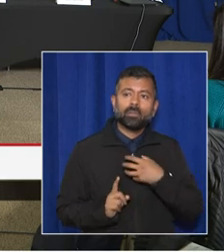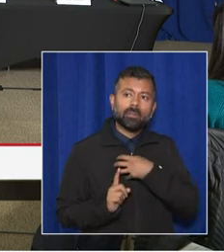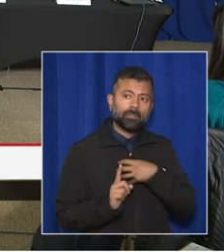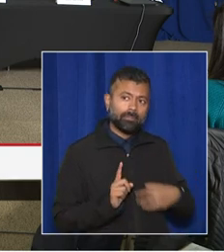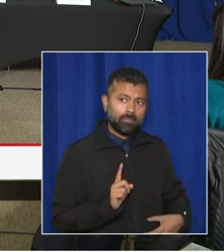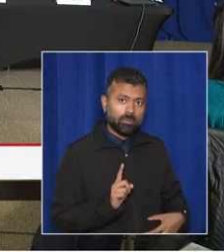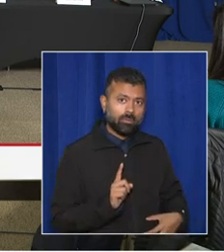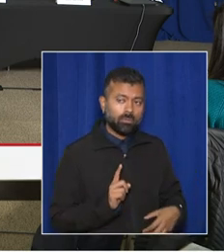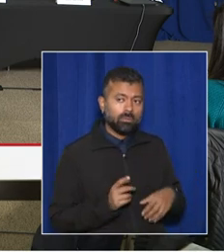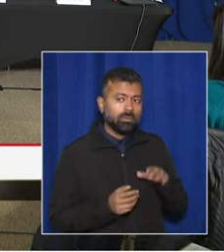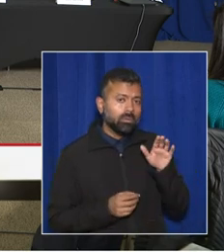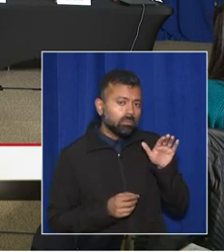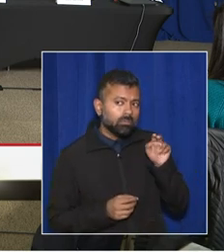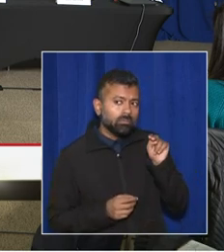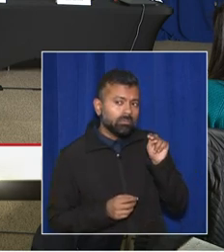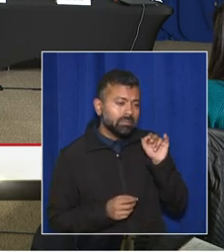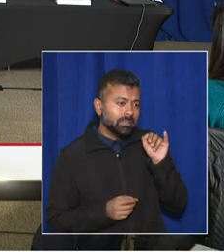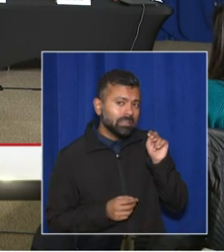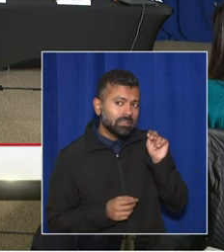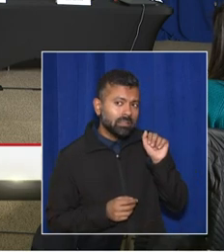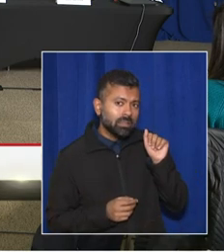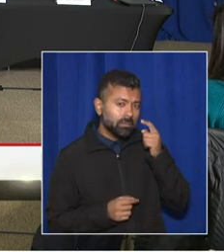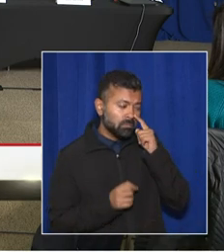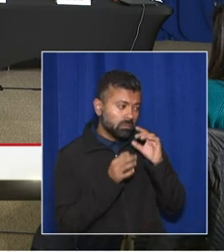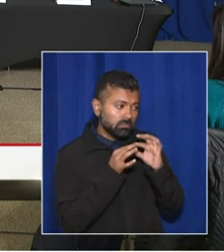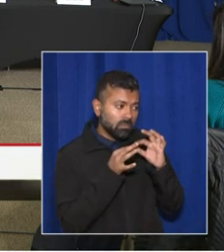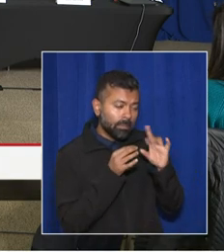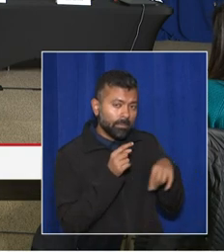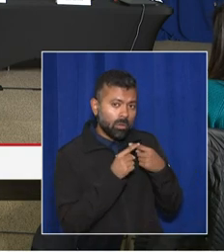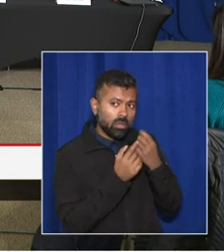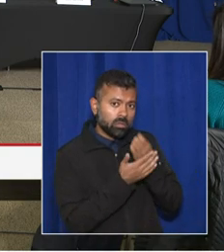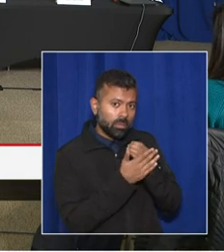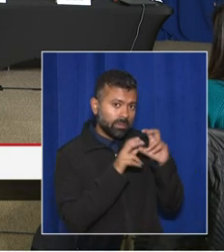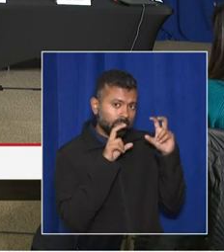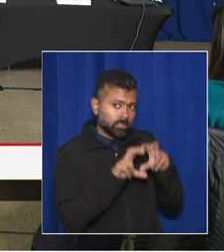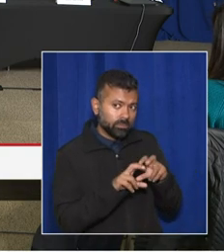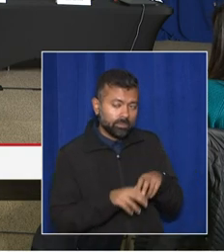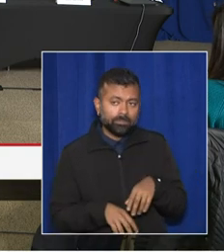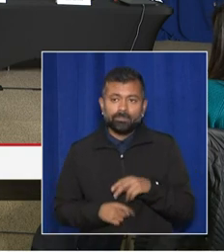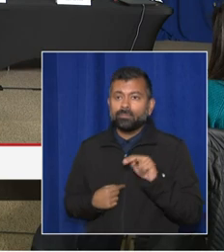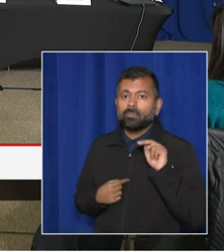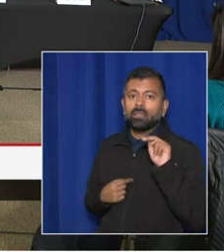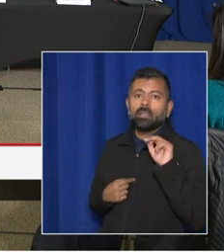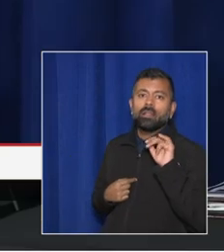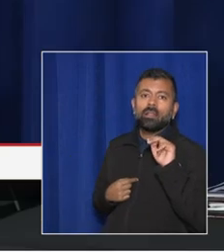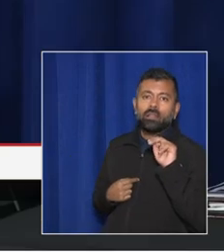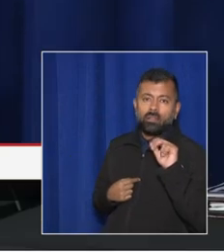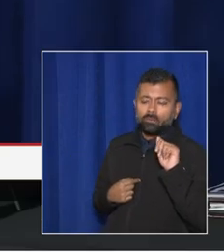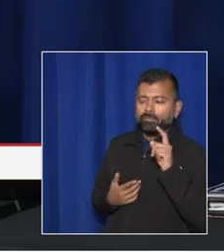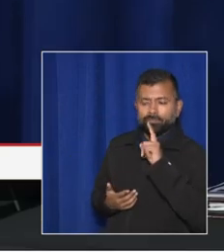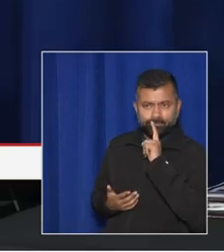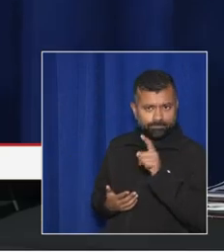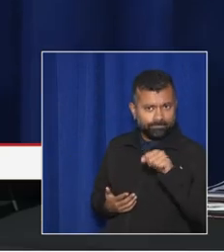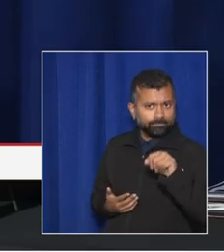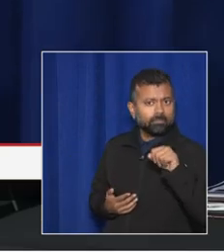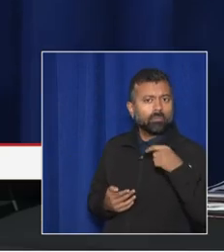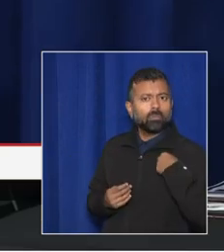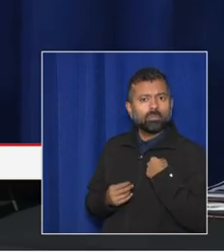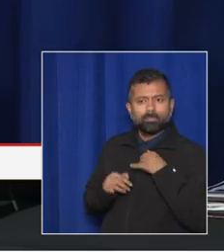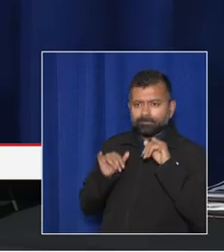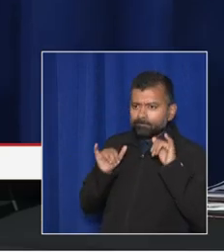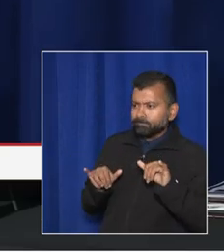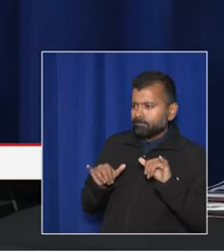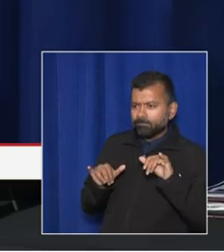and we will reach out to our entire the DC government's contractor community and our private